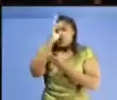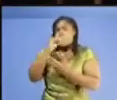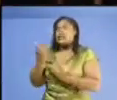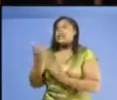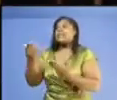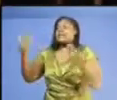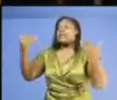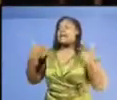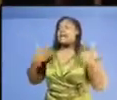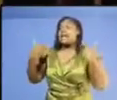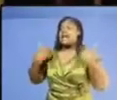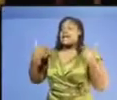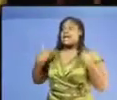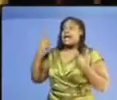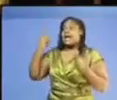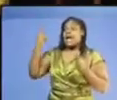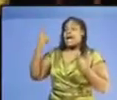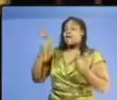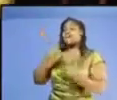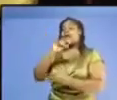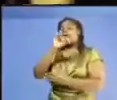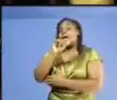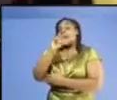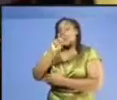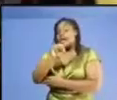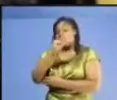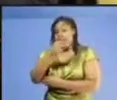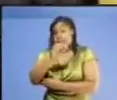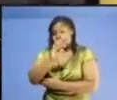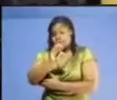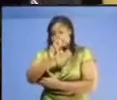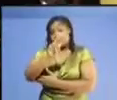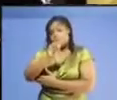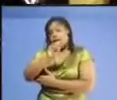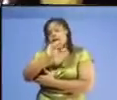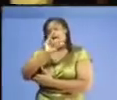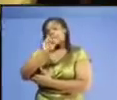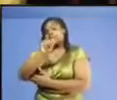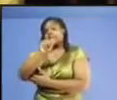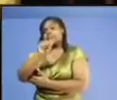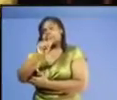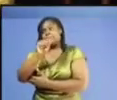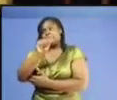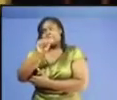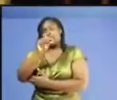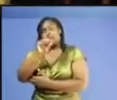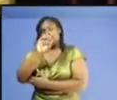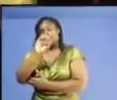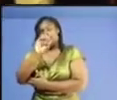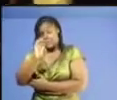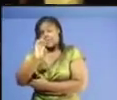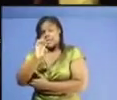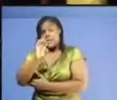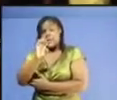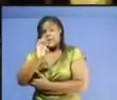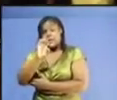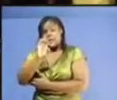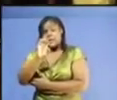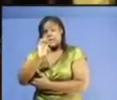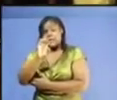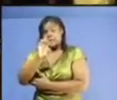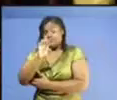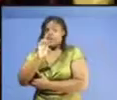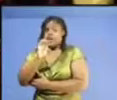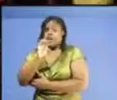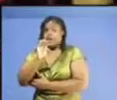have an inheritance. I have chosen you for an inheritance. Dear the devil in